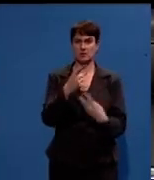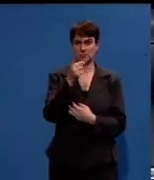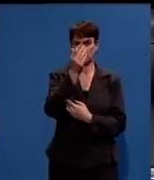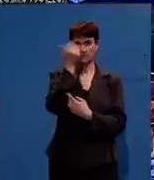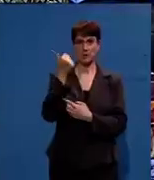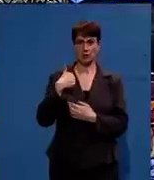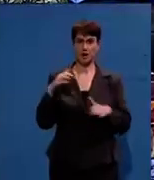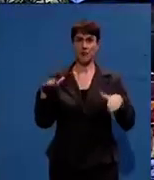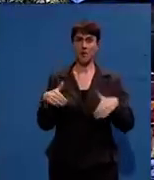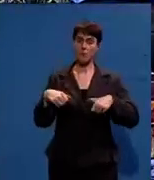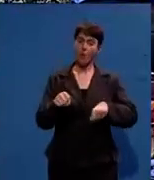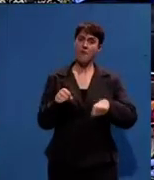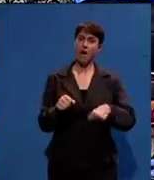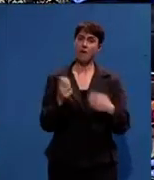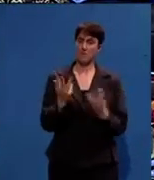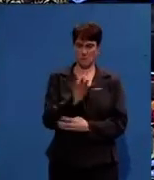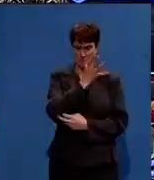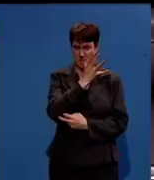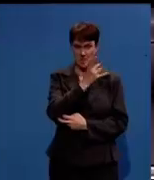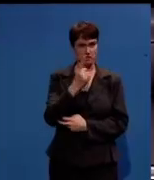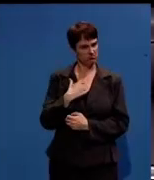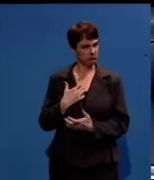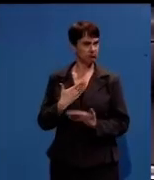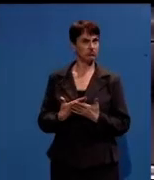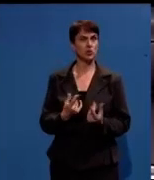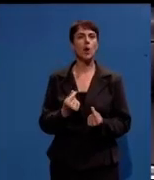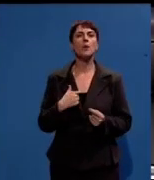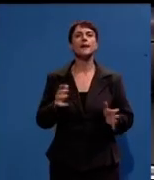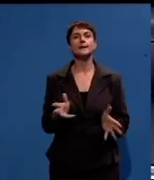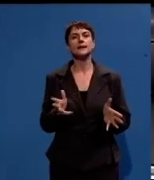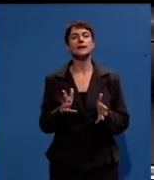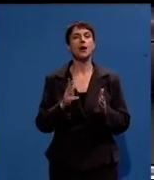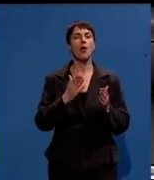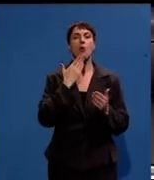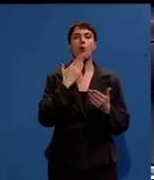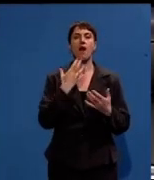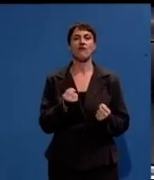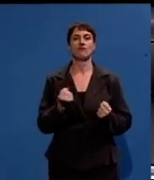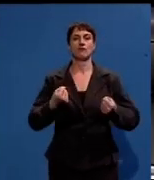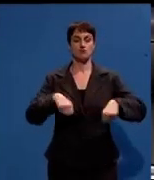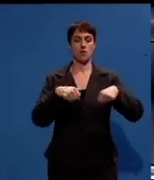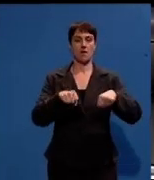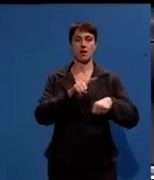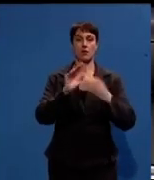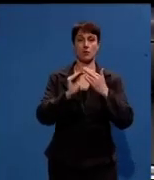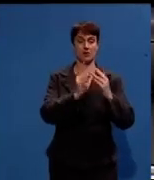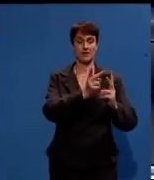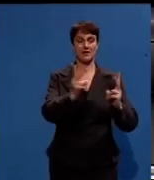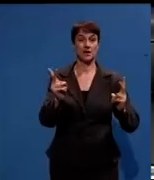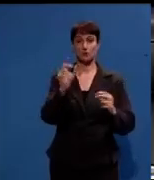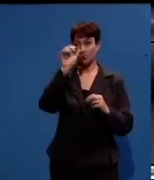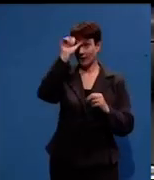know, group it is. And by encouraging bikers in all different communities, I mean, it stretches as far as India. I've